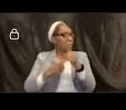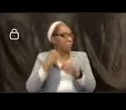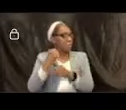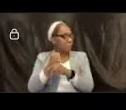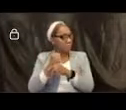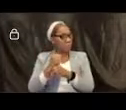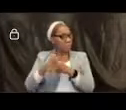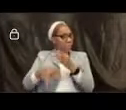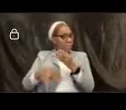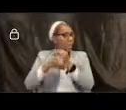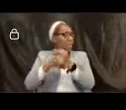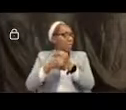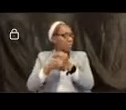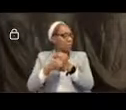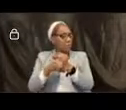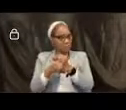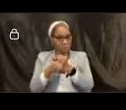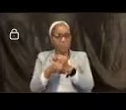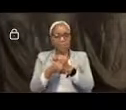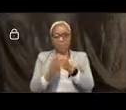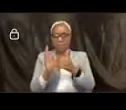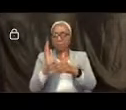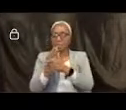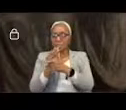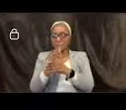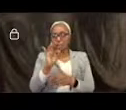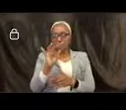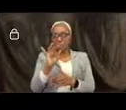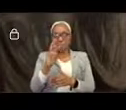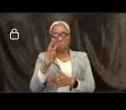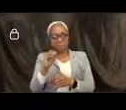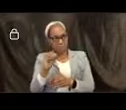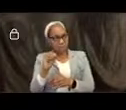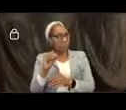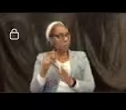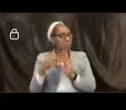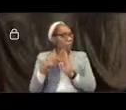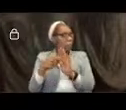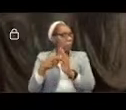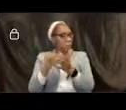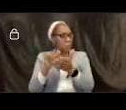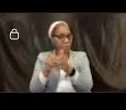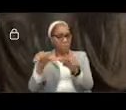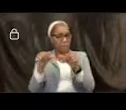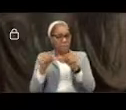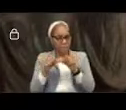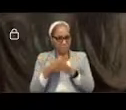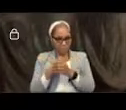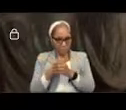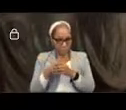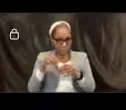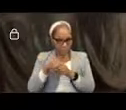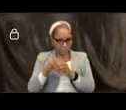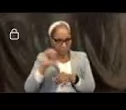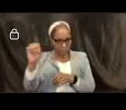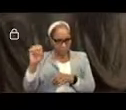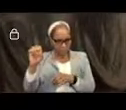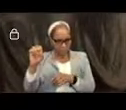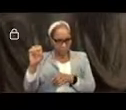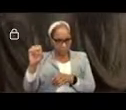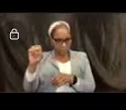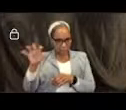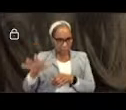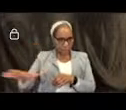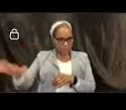the city in the mid to late 1960s, and it's been shown, this area has been shown, and the east side of